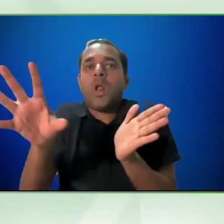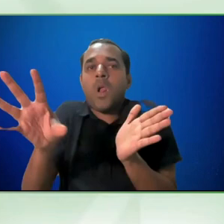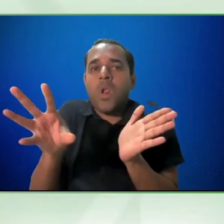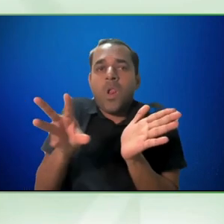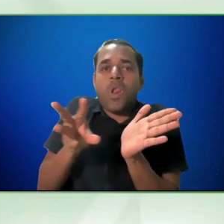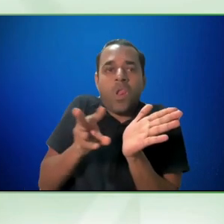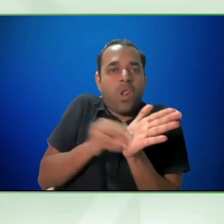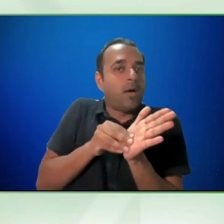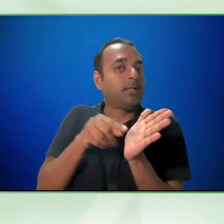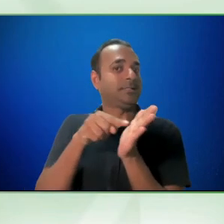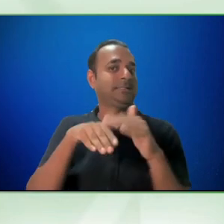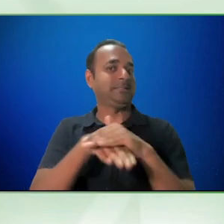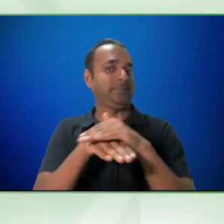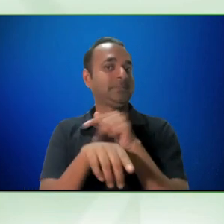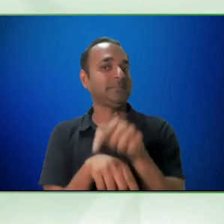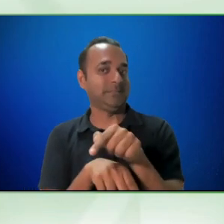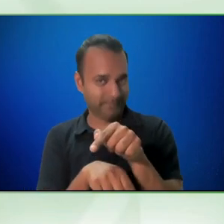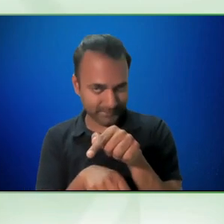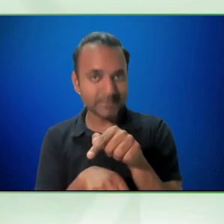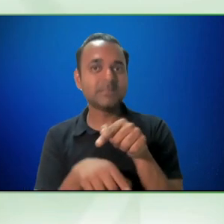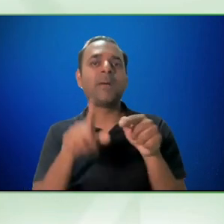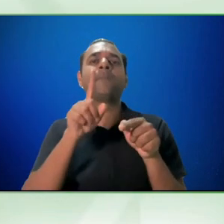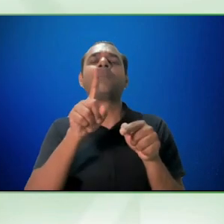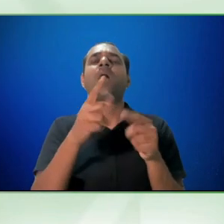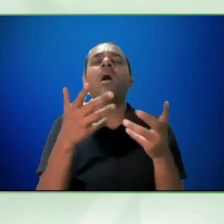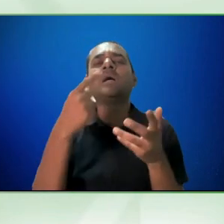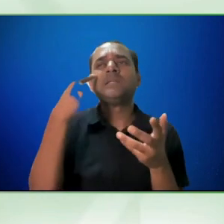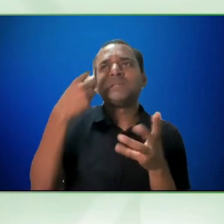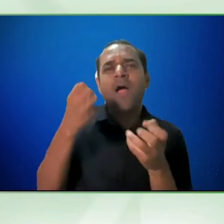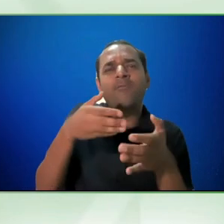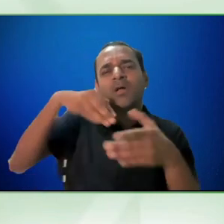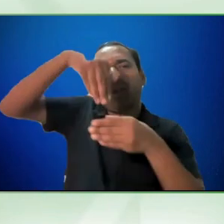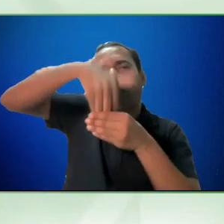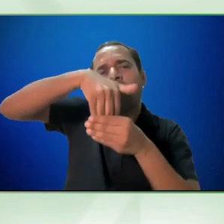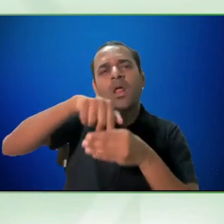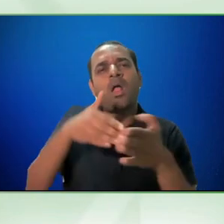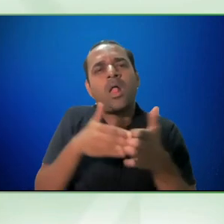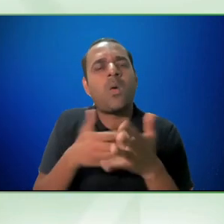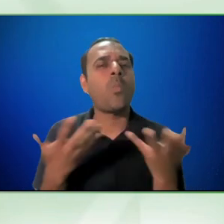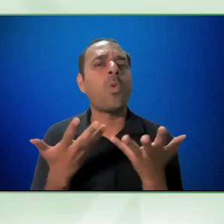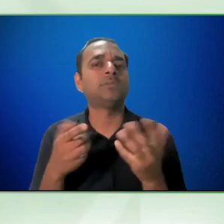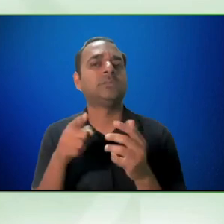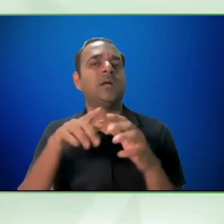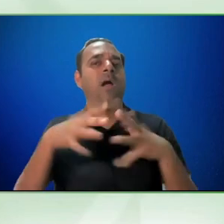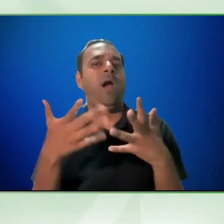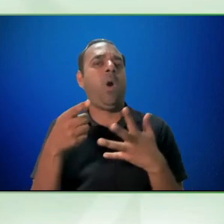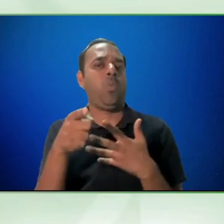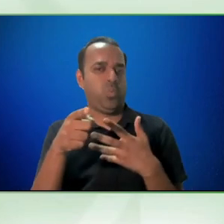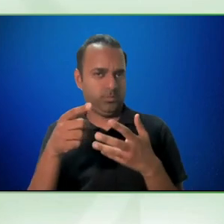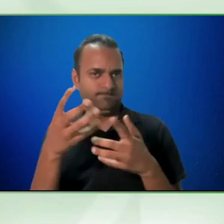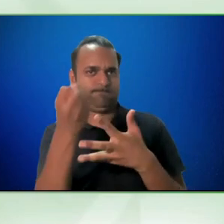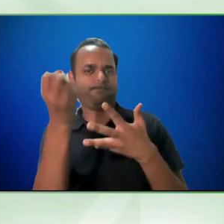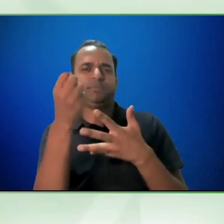is we're starting from scratch and it'll be completely accessible from the outset, which is a luxury now. But